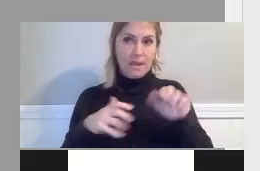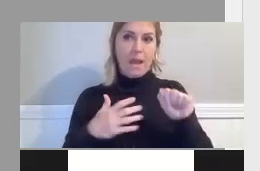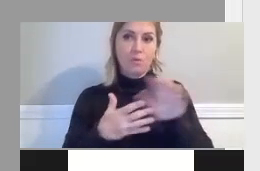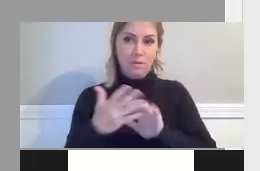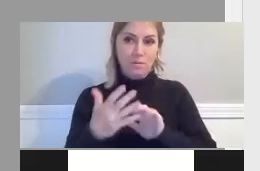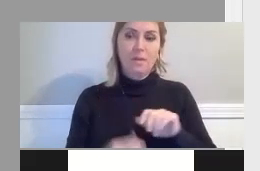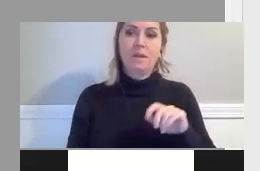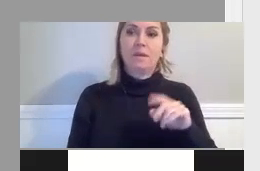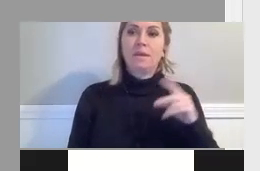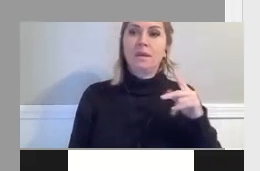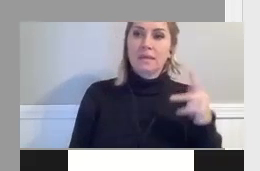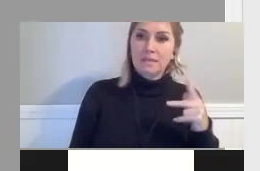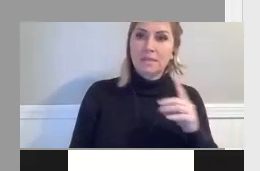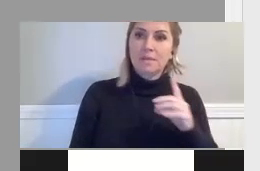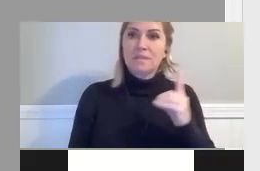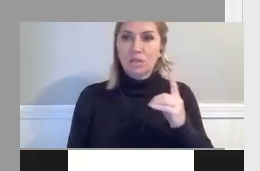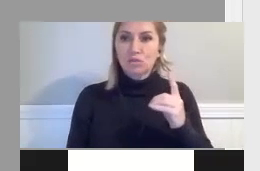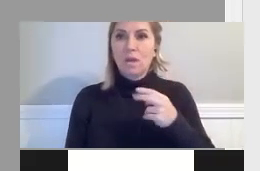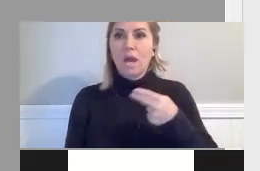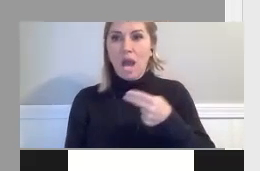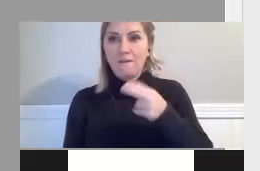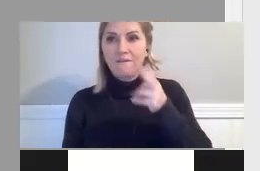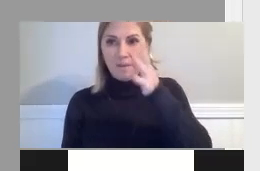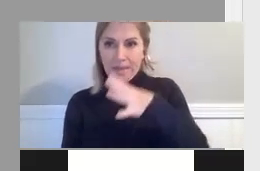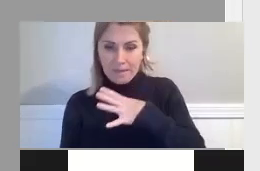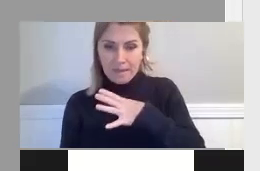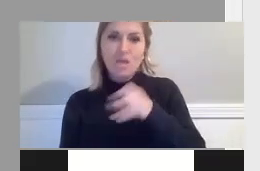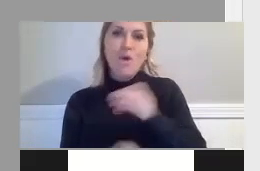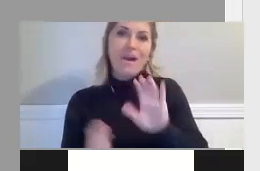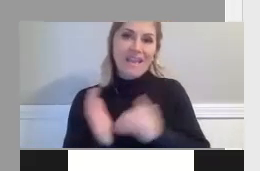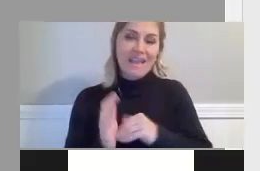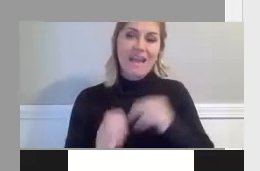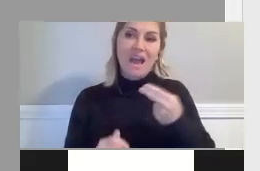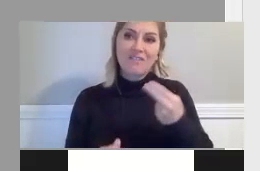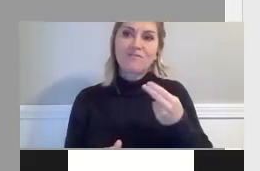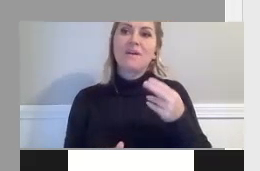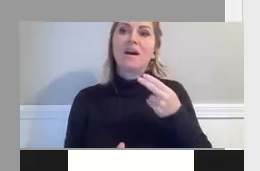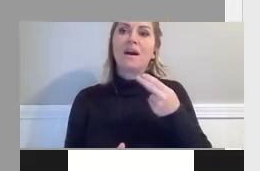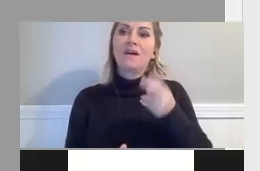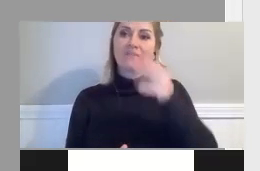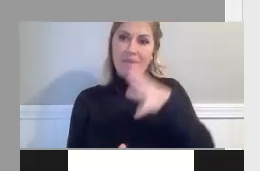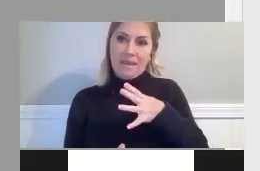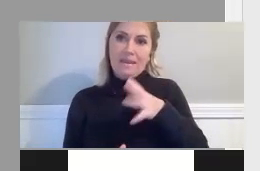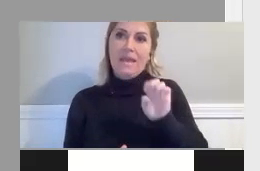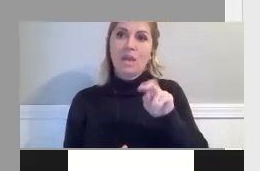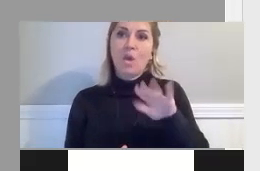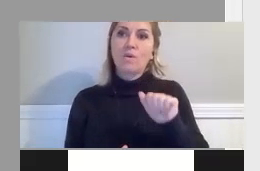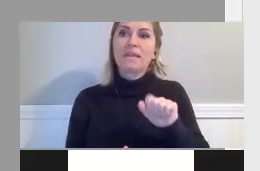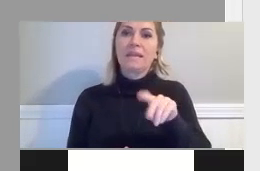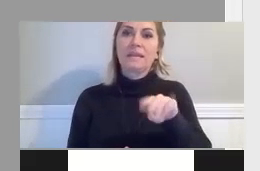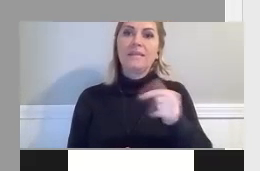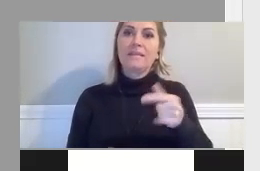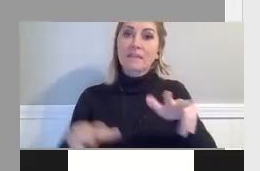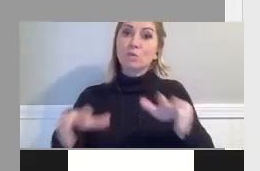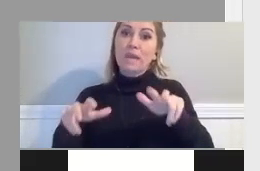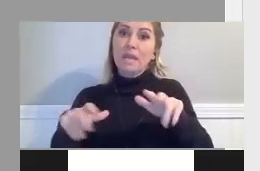Kruskal, Prim's, Dijkstra's, this Huffman encoding. You can imagine that again, Huffman encoding is a greedy algorithm because every time we are picking